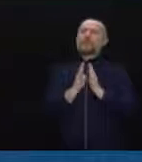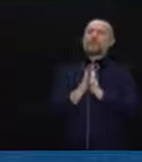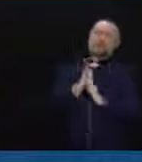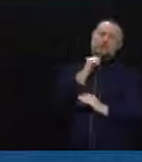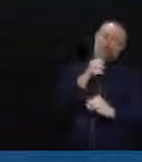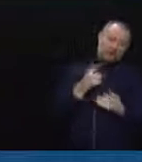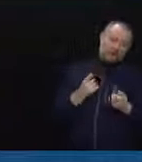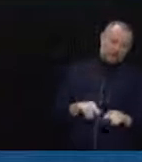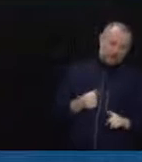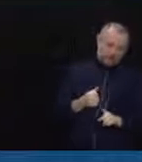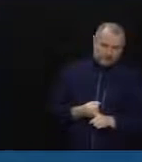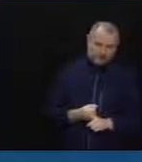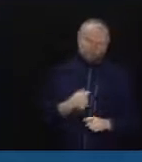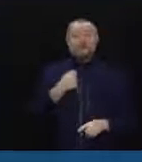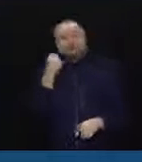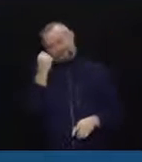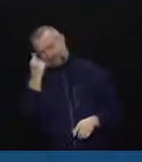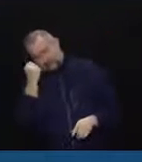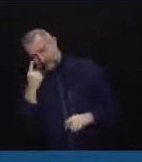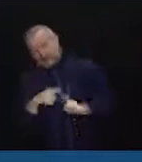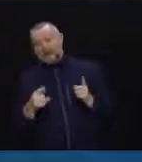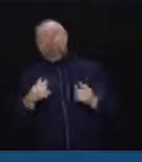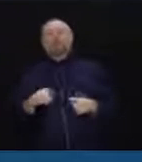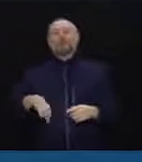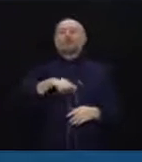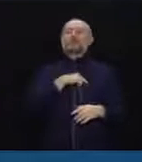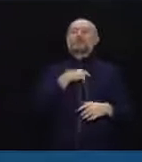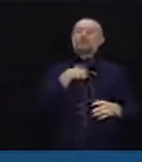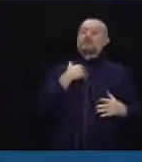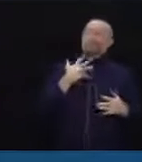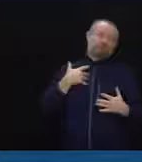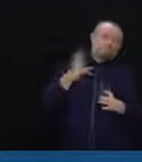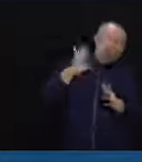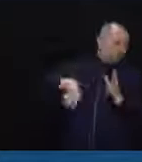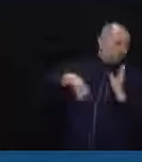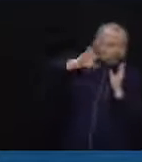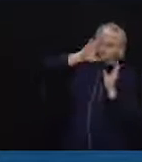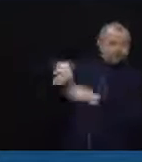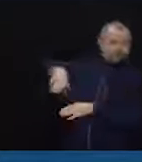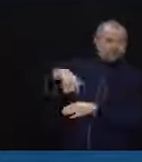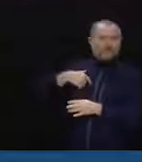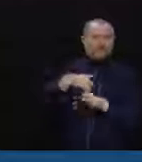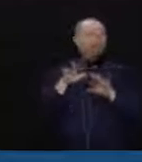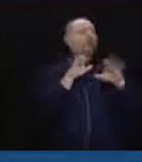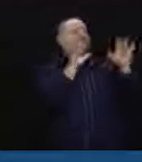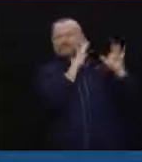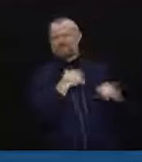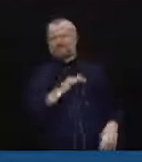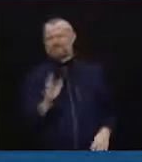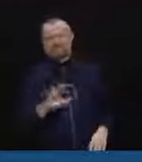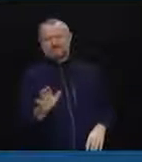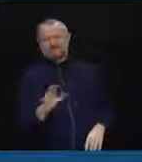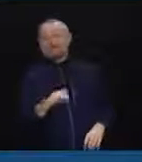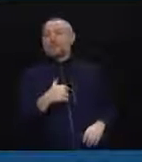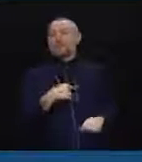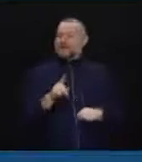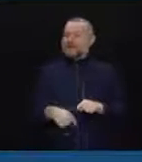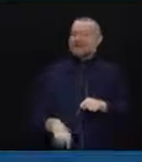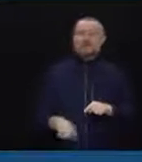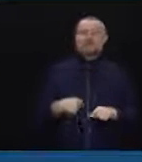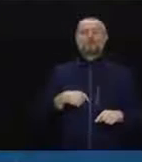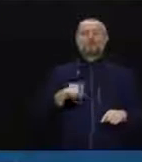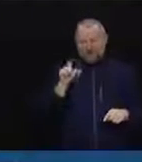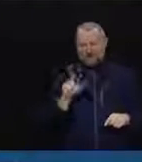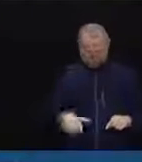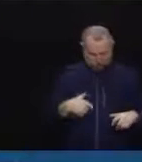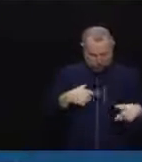that it'd be negligent on our part not to be watching closely what is happening elsewhere as we calculate the best way to keep our children in school